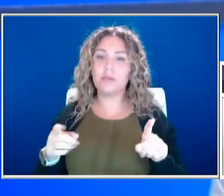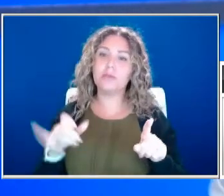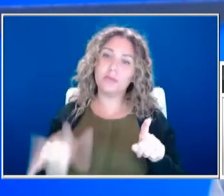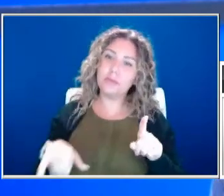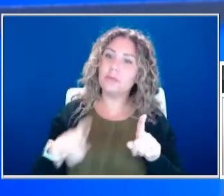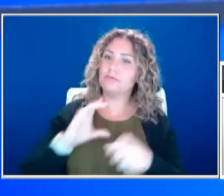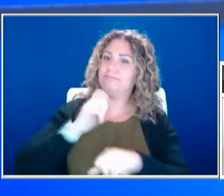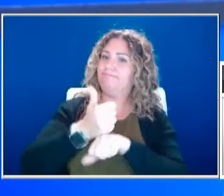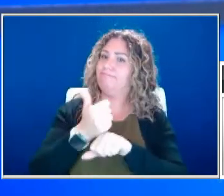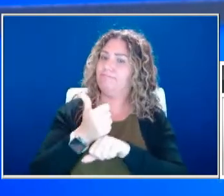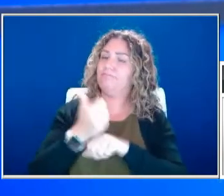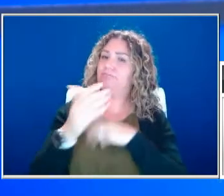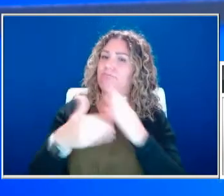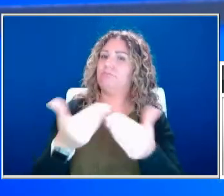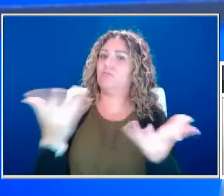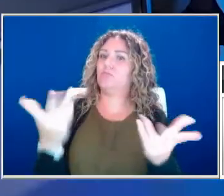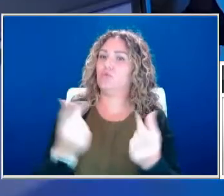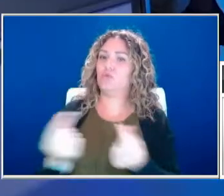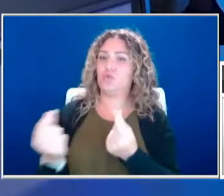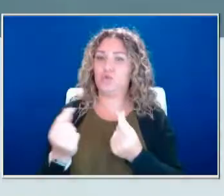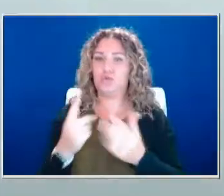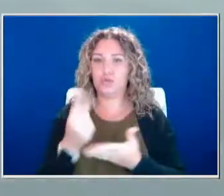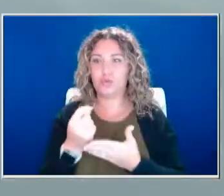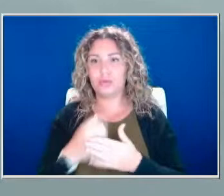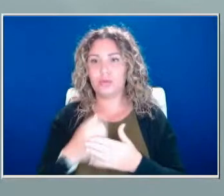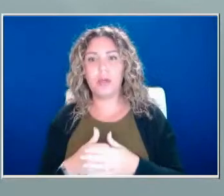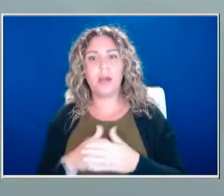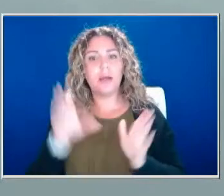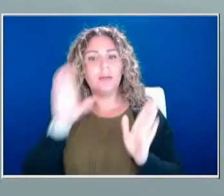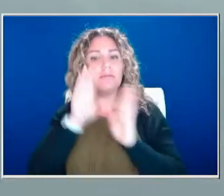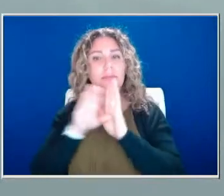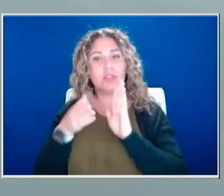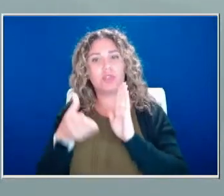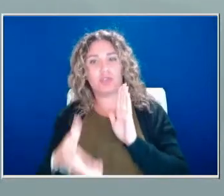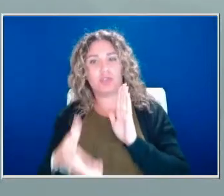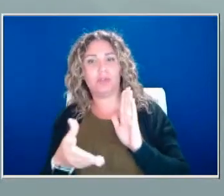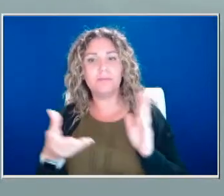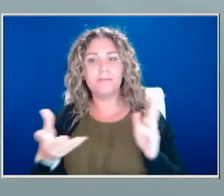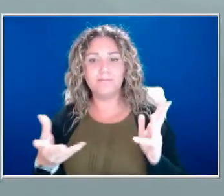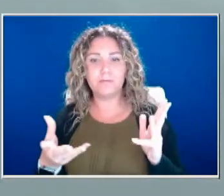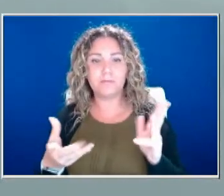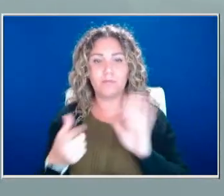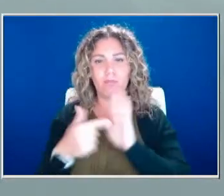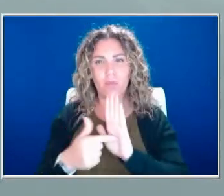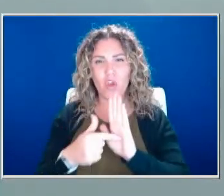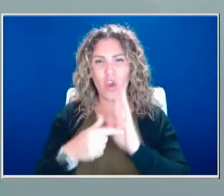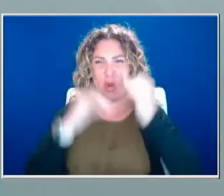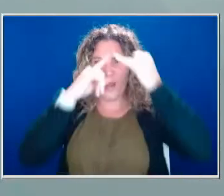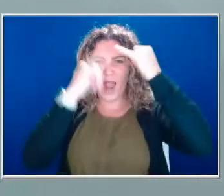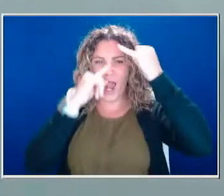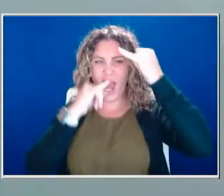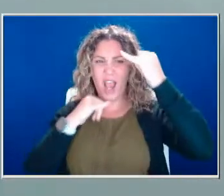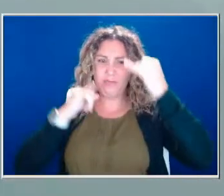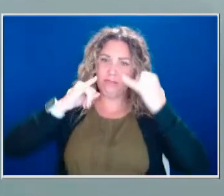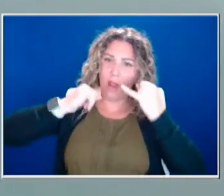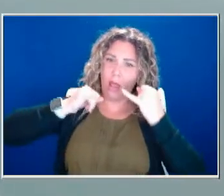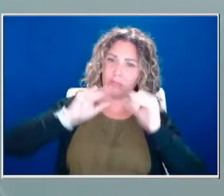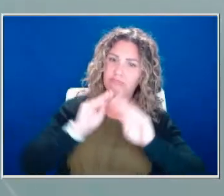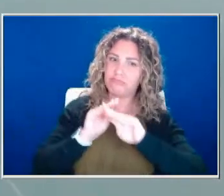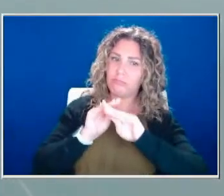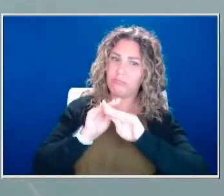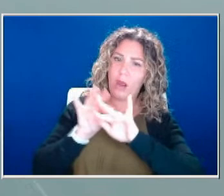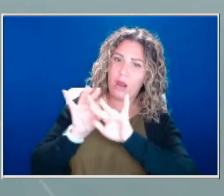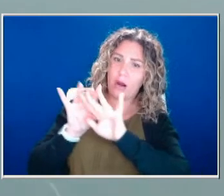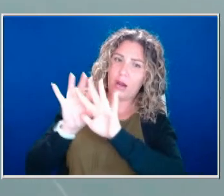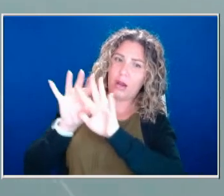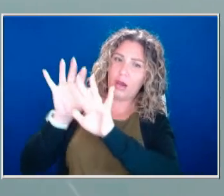together of how to treat what's going on. And I want to put up some images here because we want to kind of tell us what you showed us. I think this was like you sent this to us on your